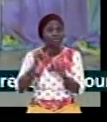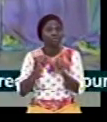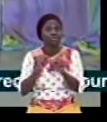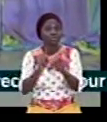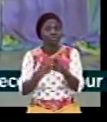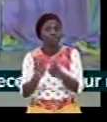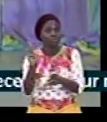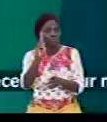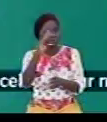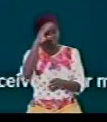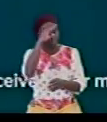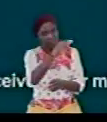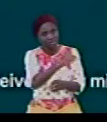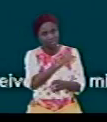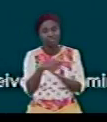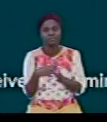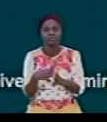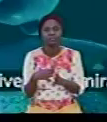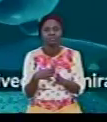of so many.